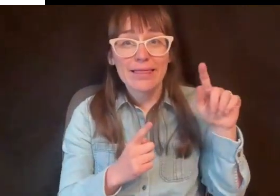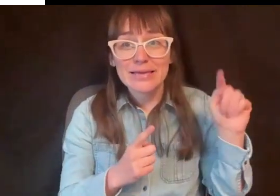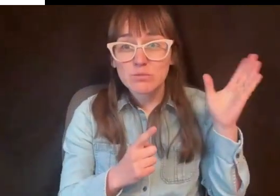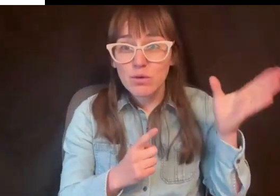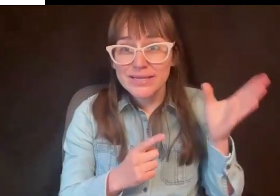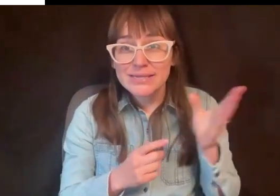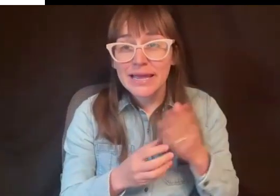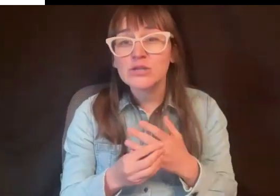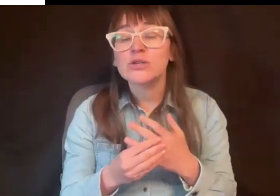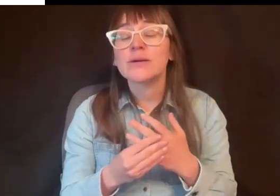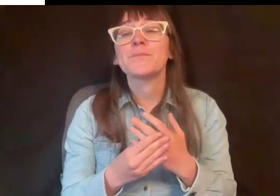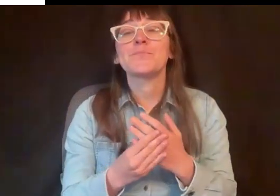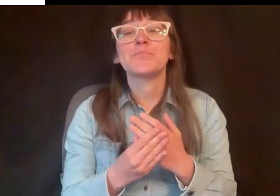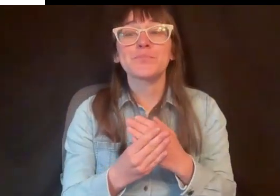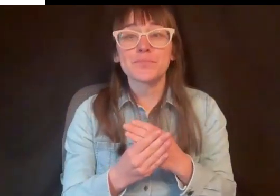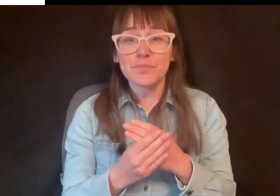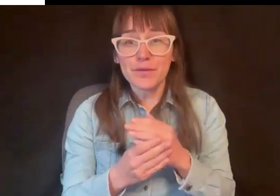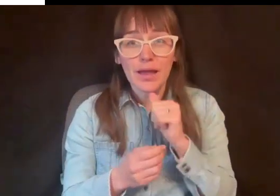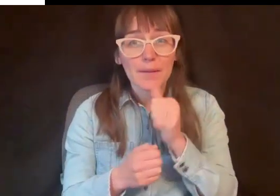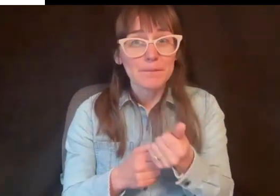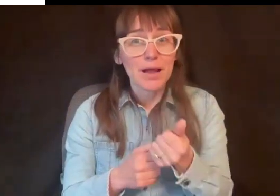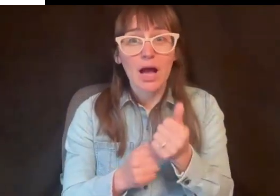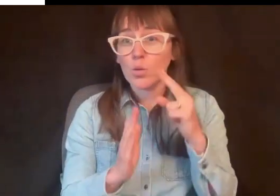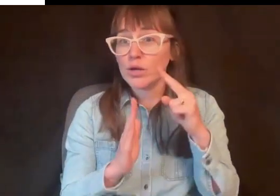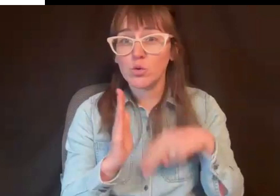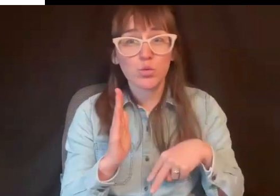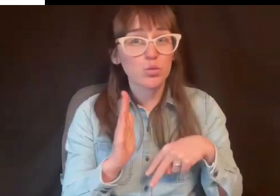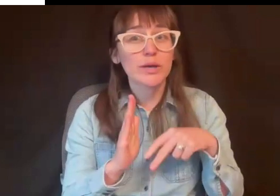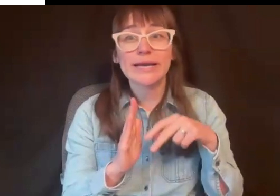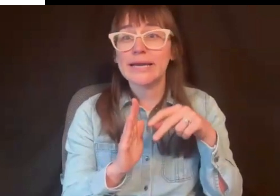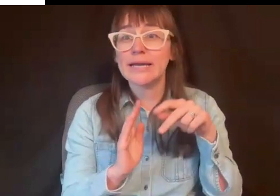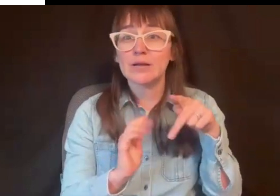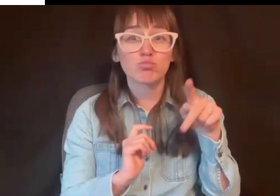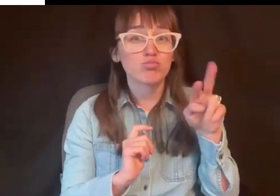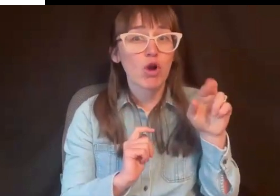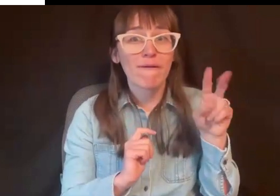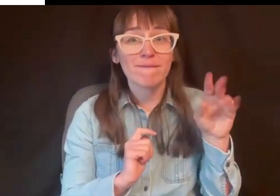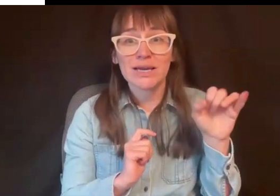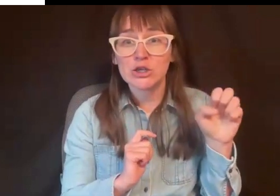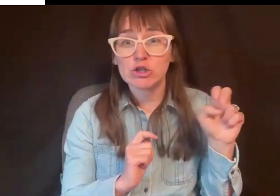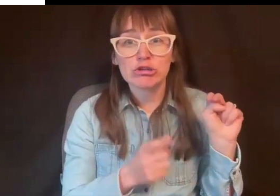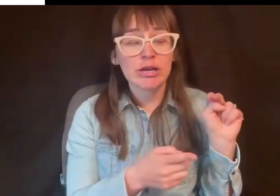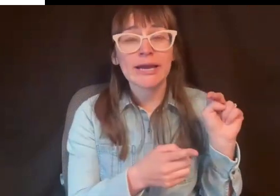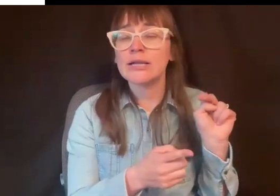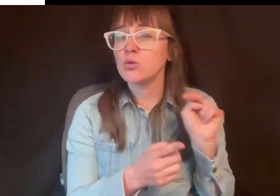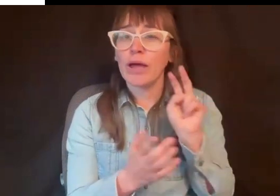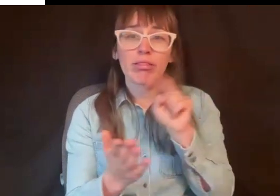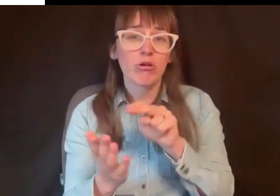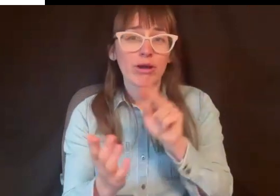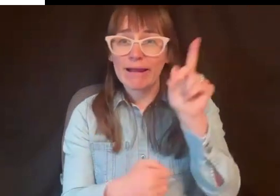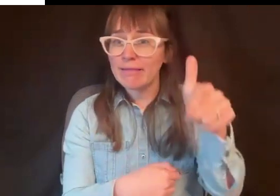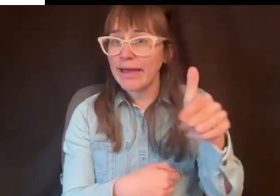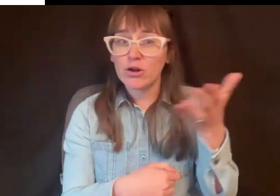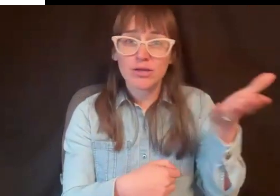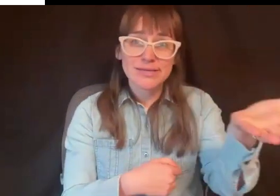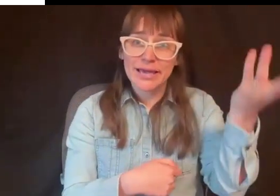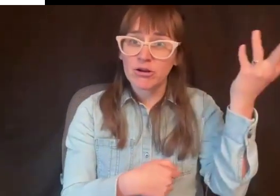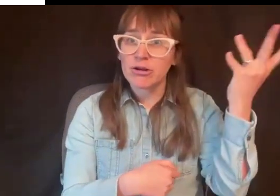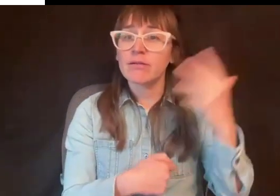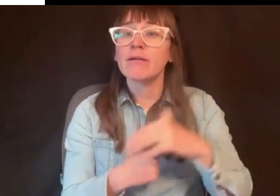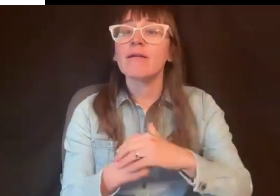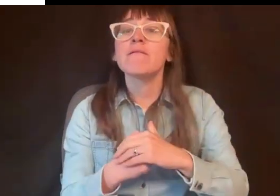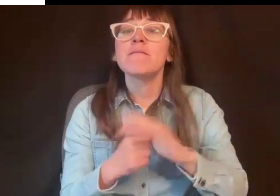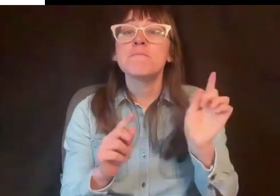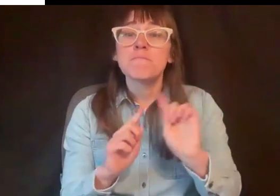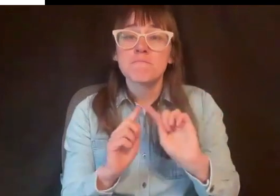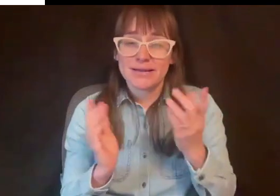his presentation. I'm not going to read the provision here. You can see it. You can go and look at it, and it's here on the slide, but that